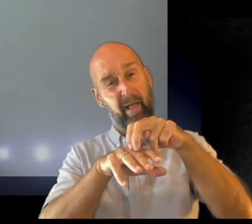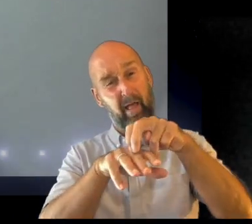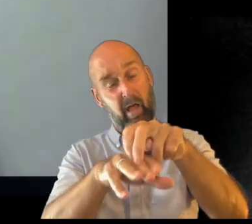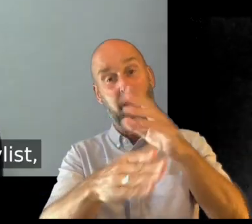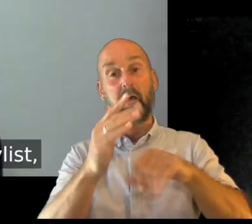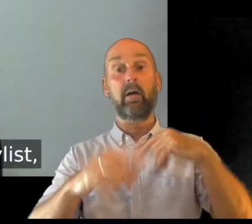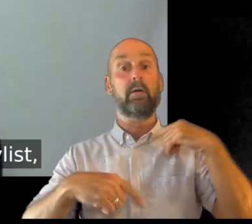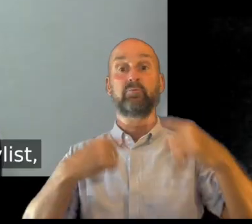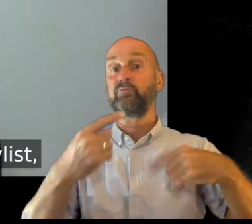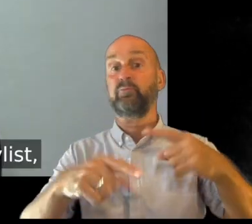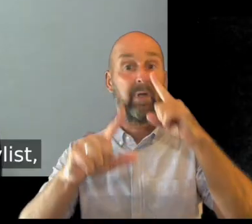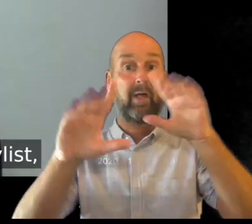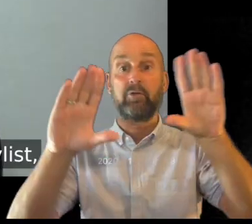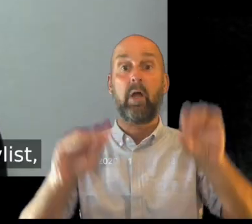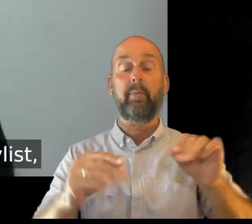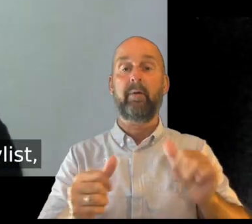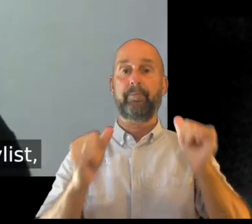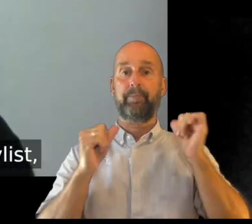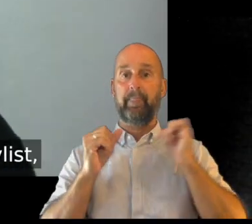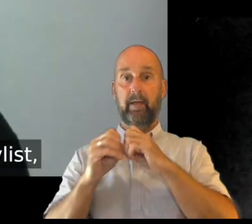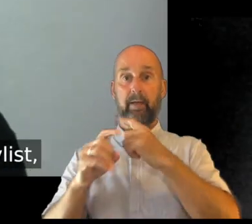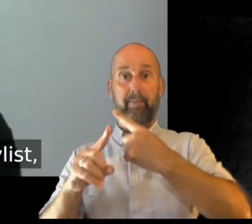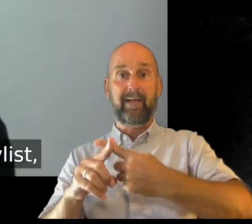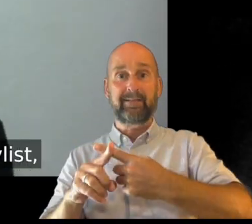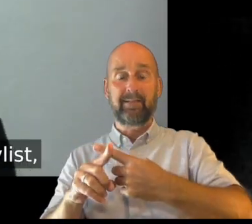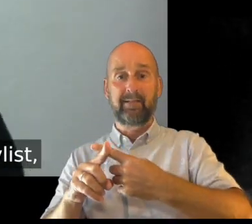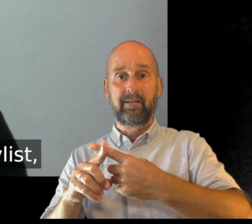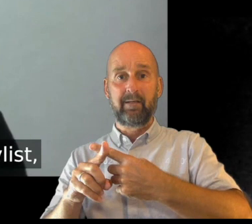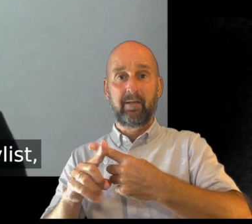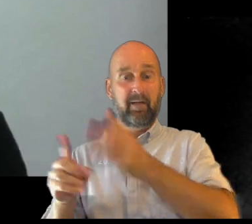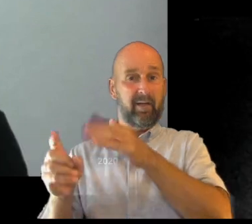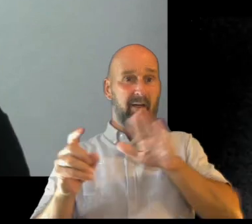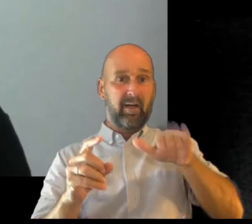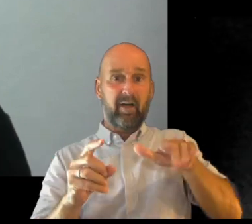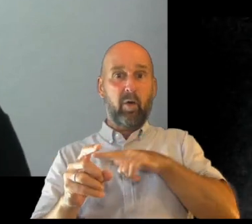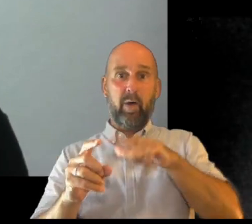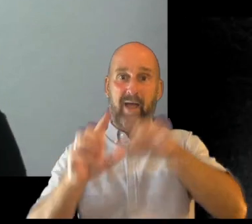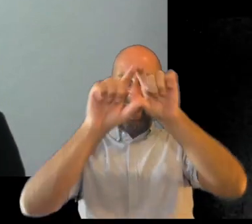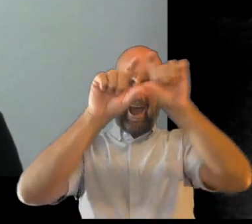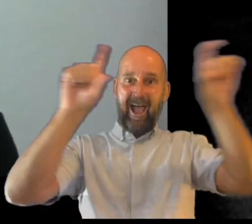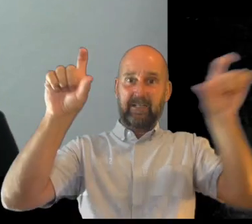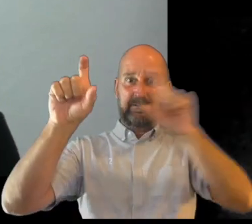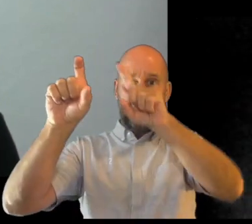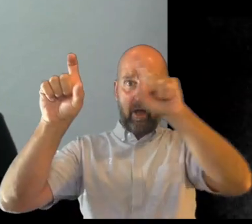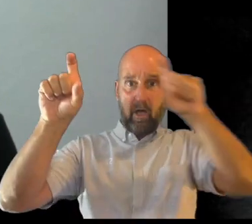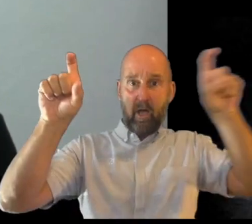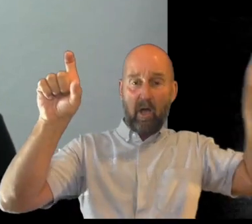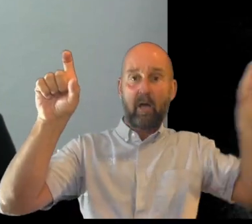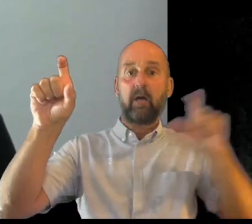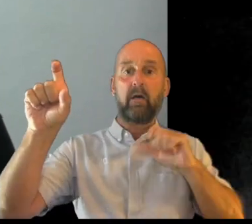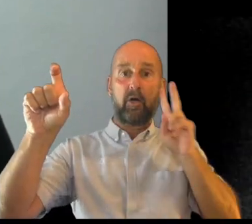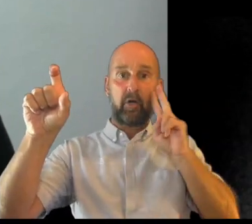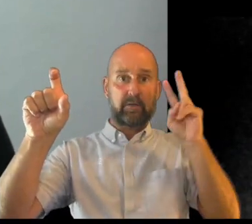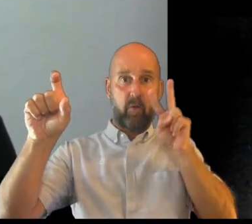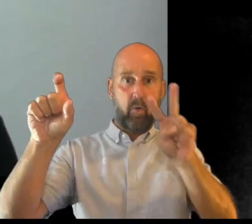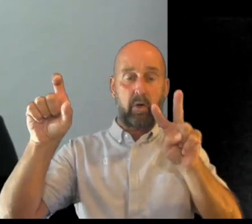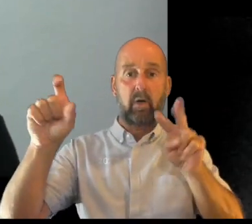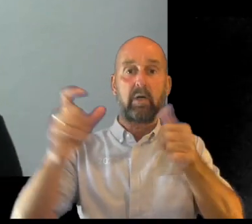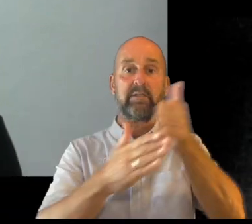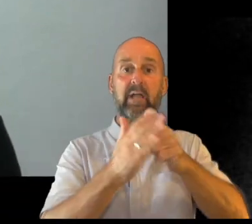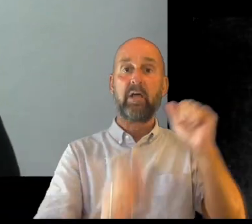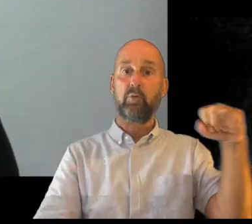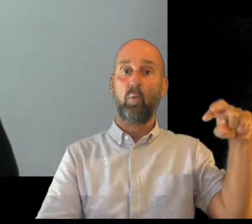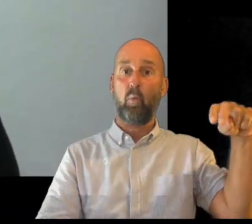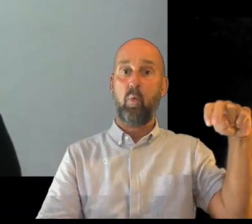machine. Backstage. Bex swerves round a stylist, wheeling a rack of hangers. The show-stopping girl, eyes forward, starts